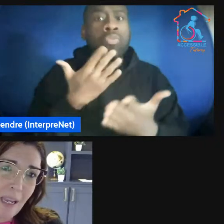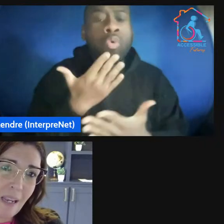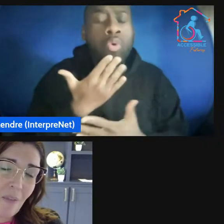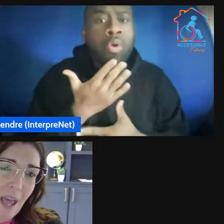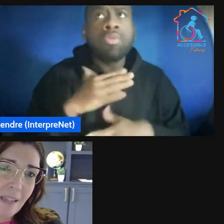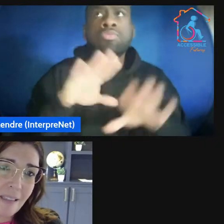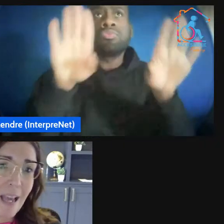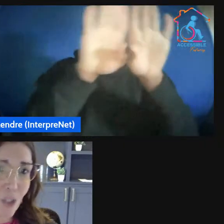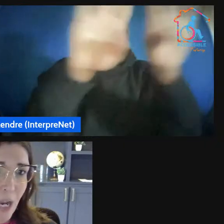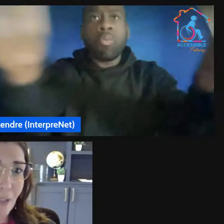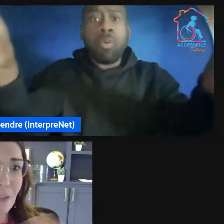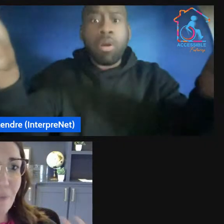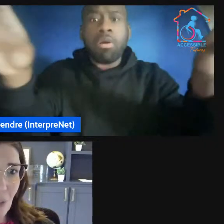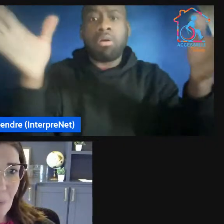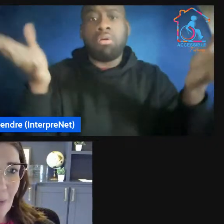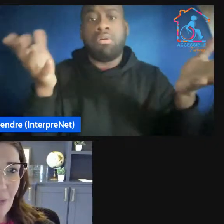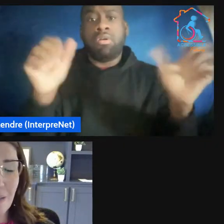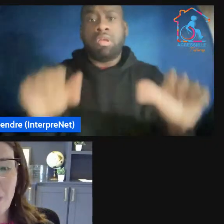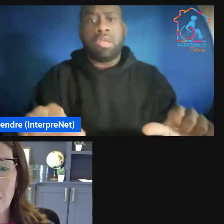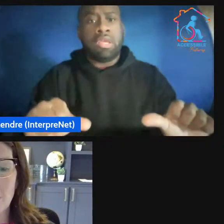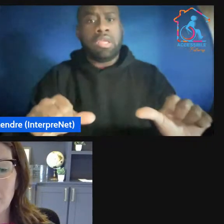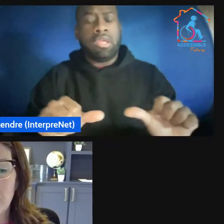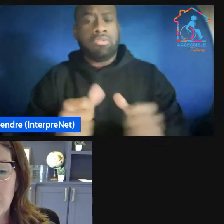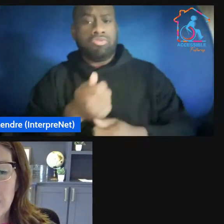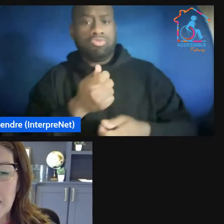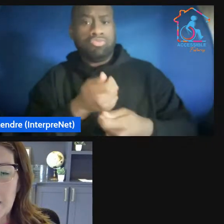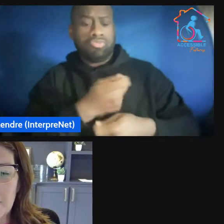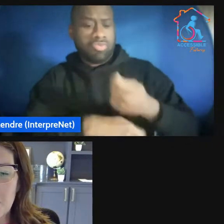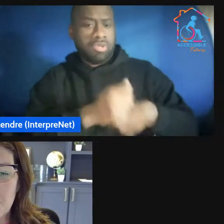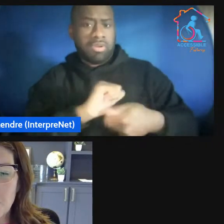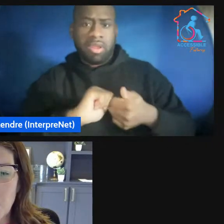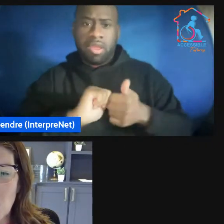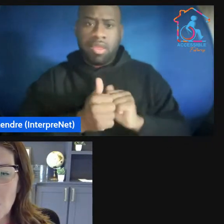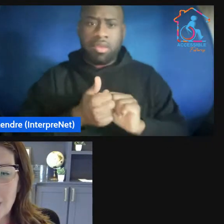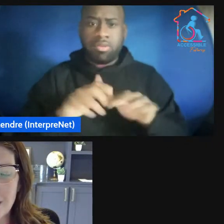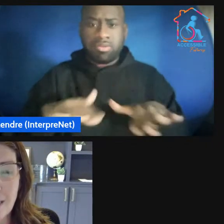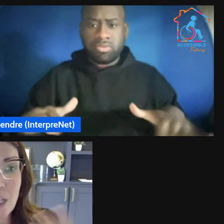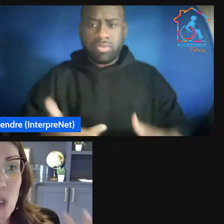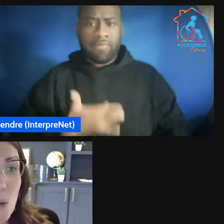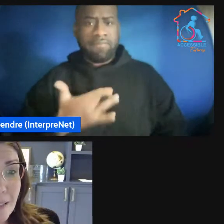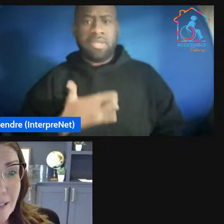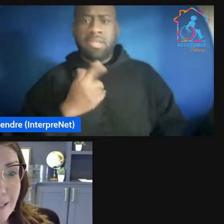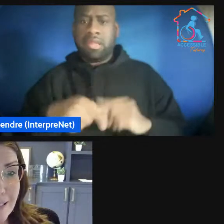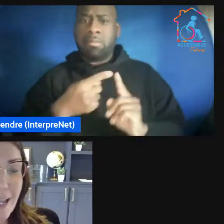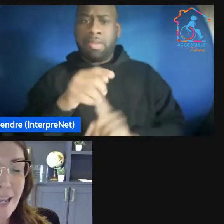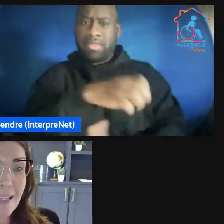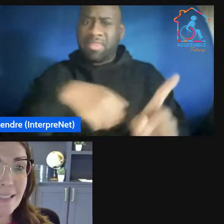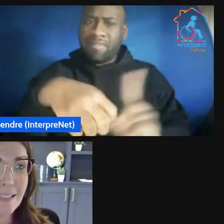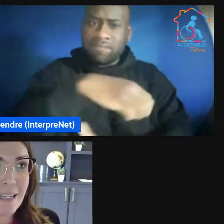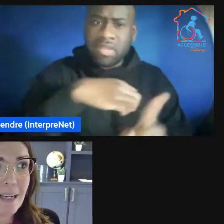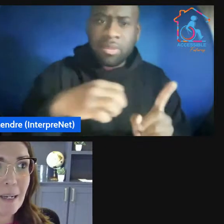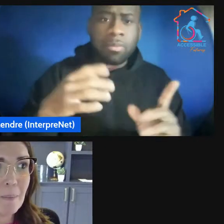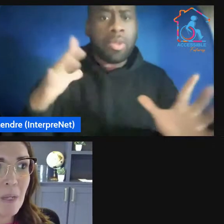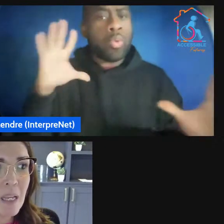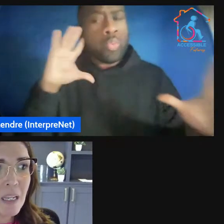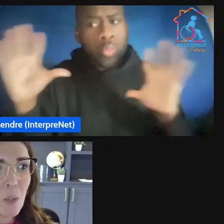the way that that child feels about the environment. There are things like noises